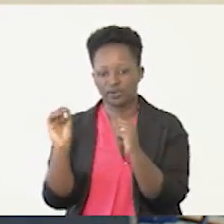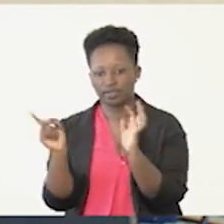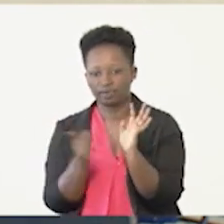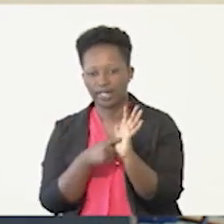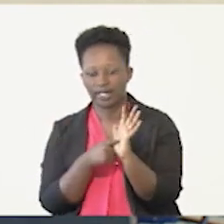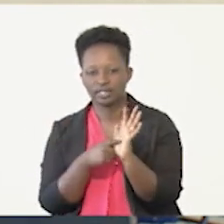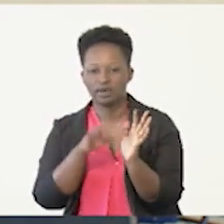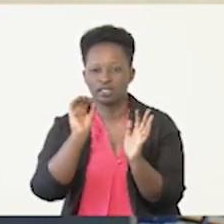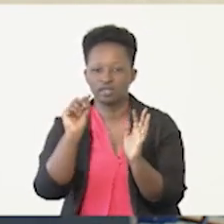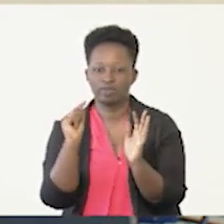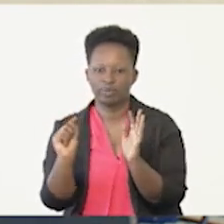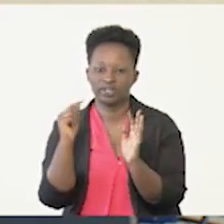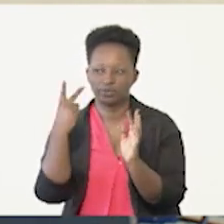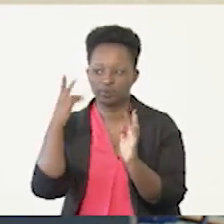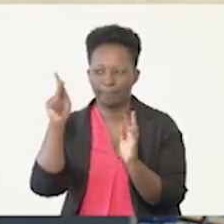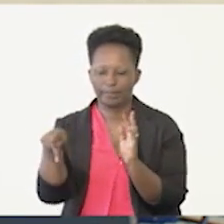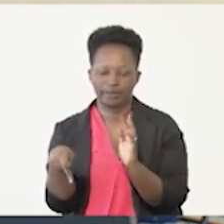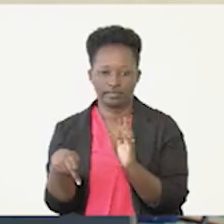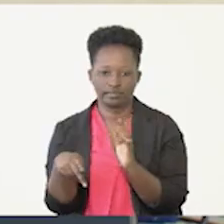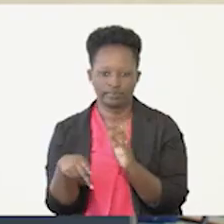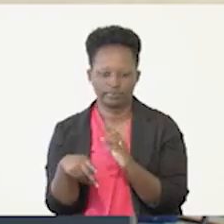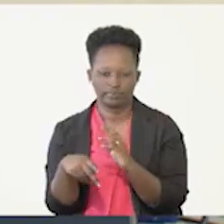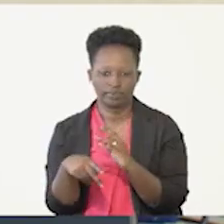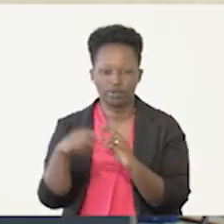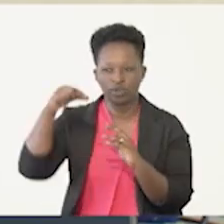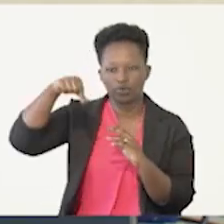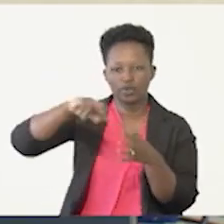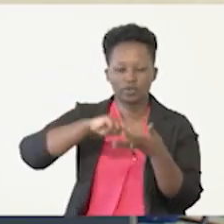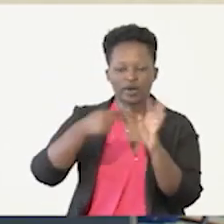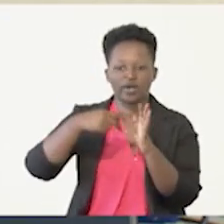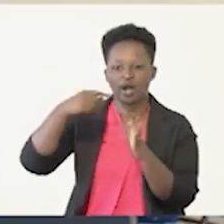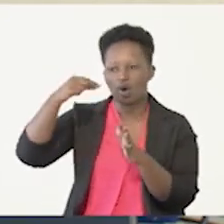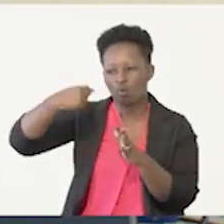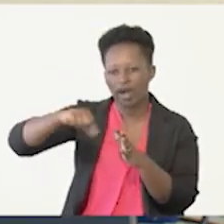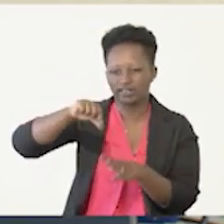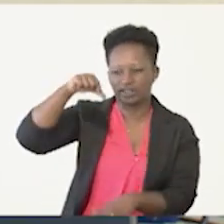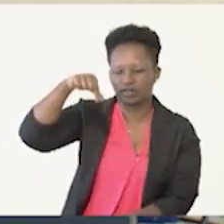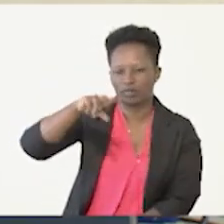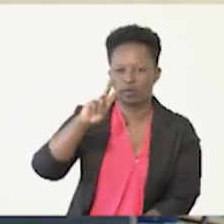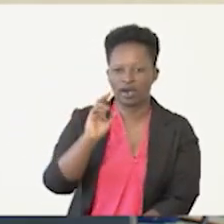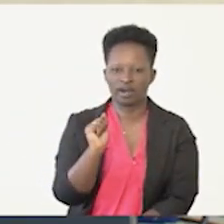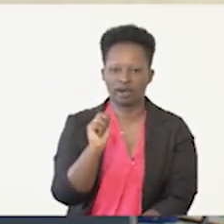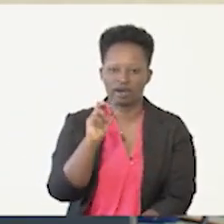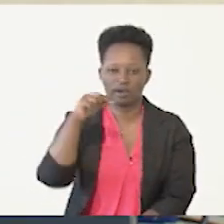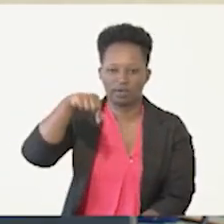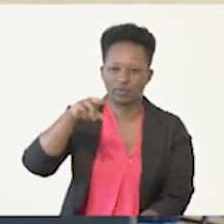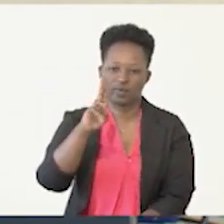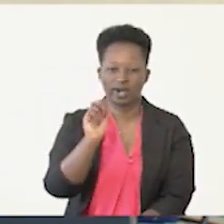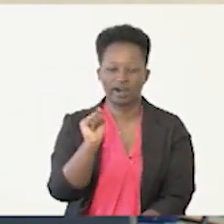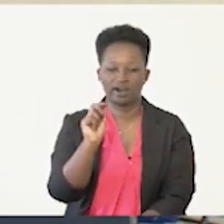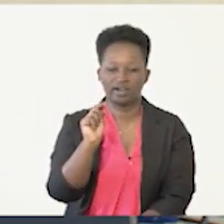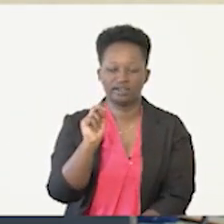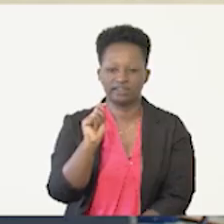minus 0.2p. This one, Q stands for quantity demanded of the commodity, then P